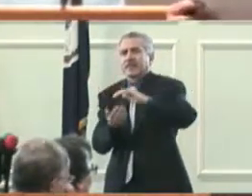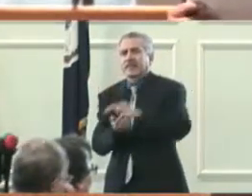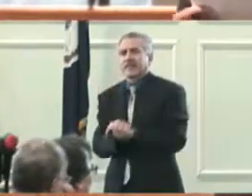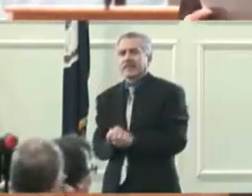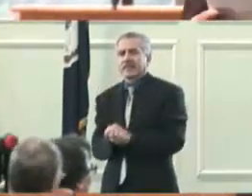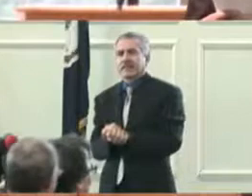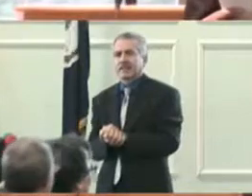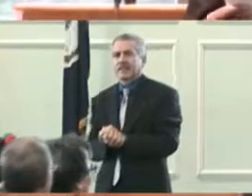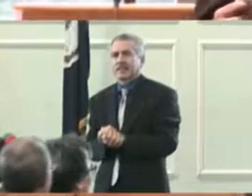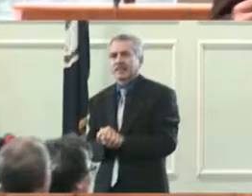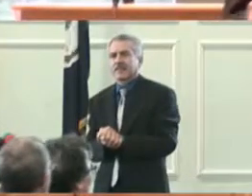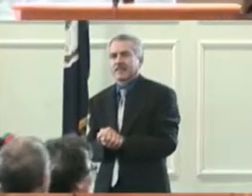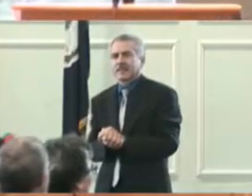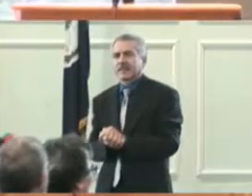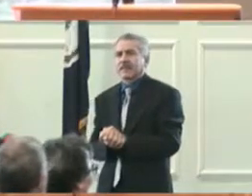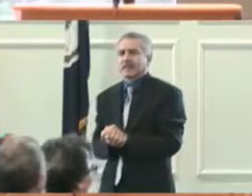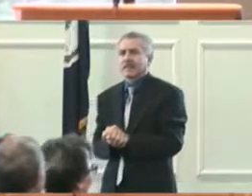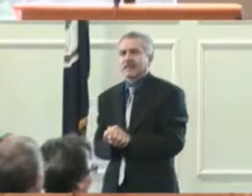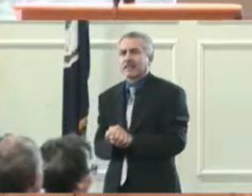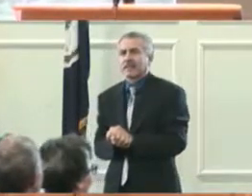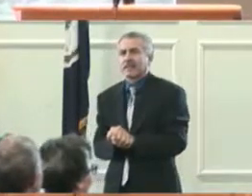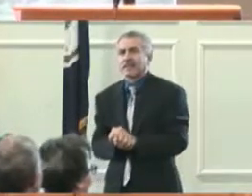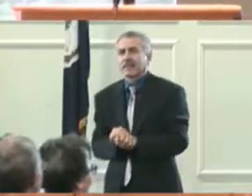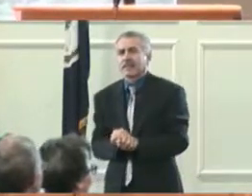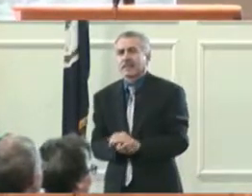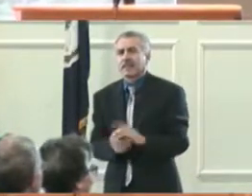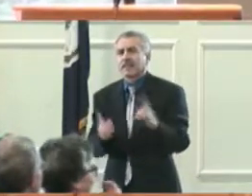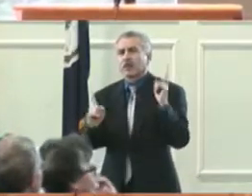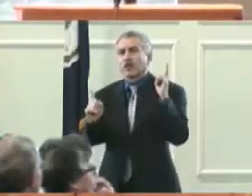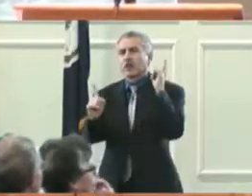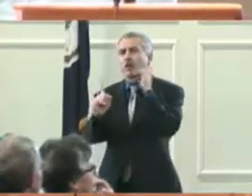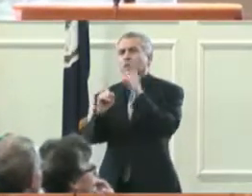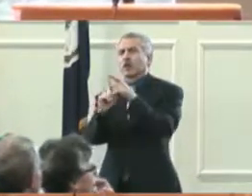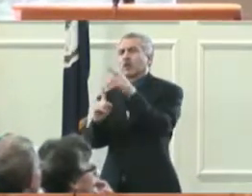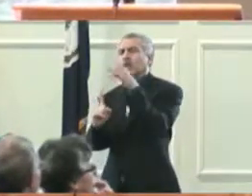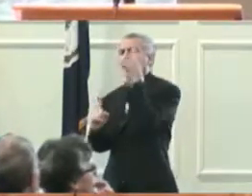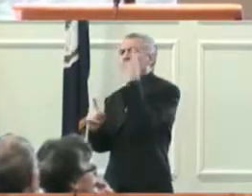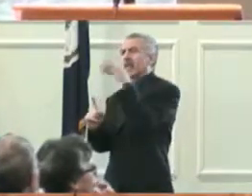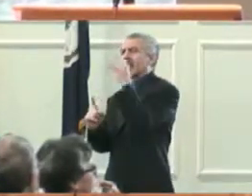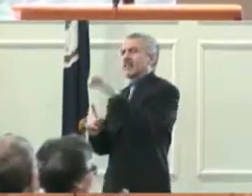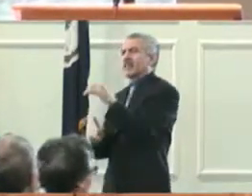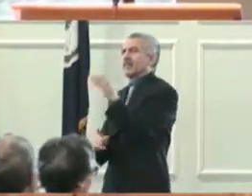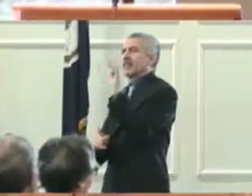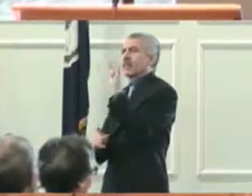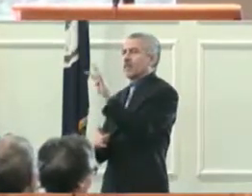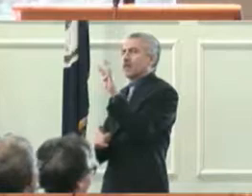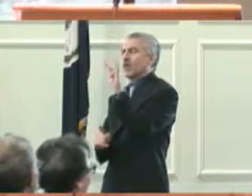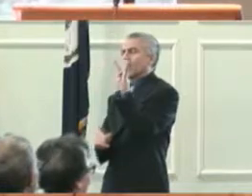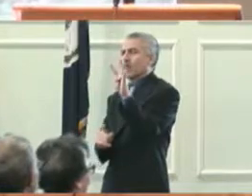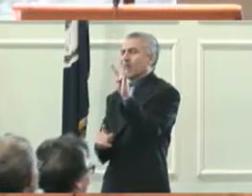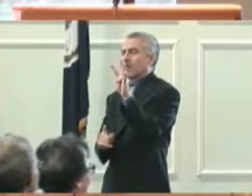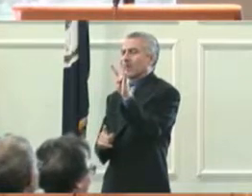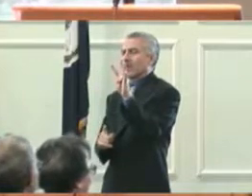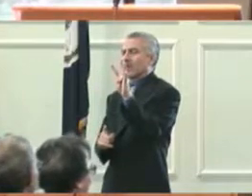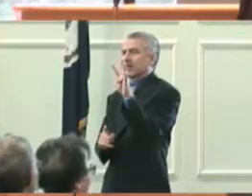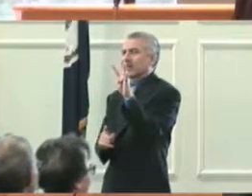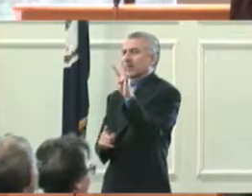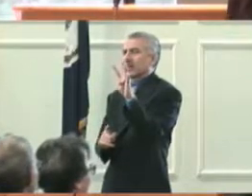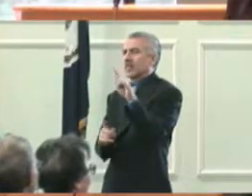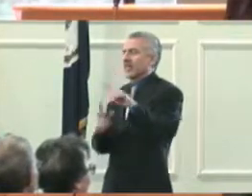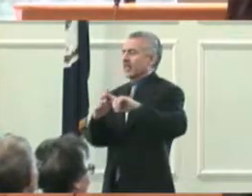2,300 days come to 1844. And that, my friends, is the beginning of